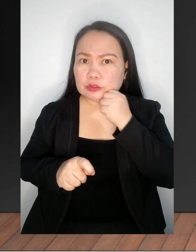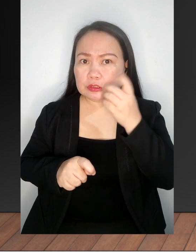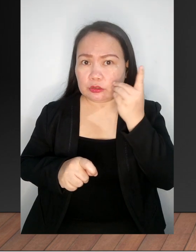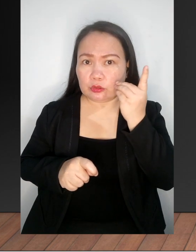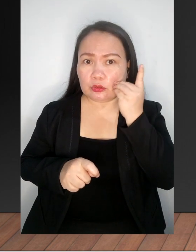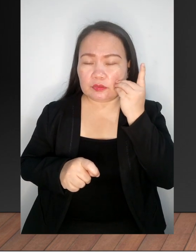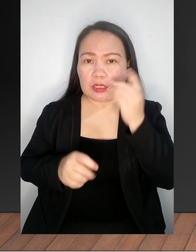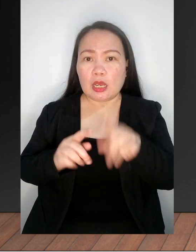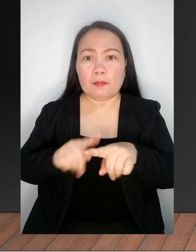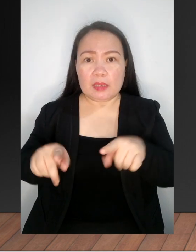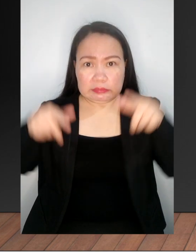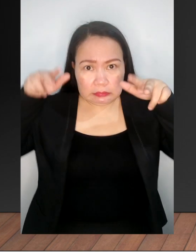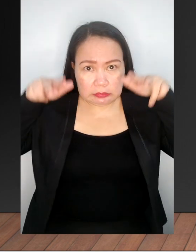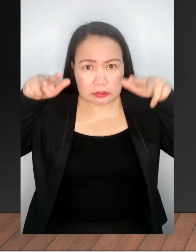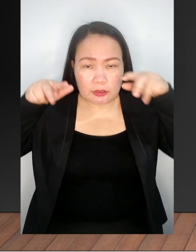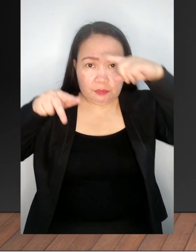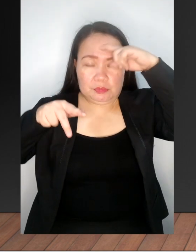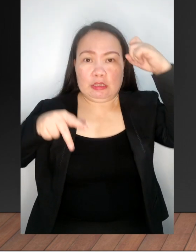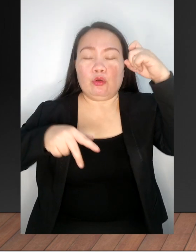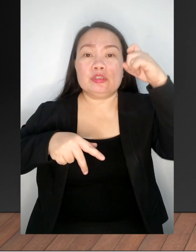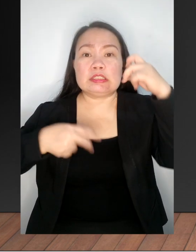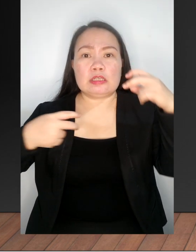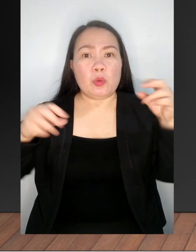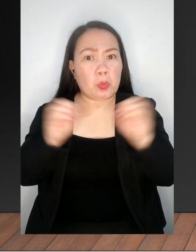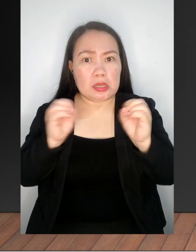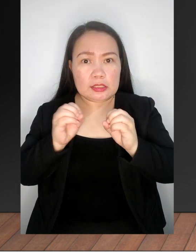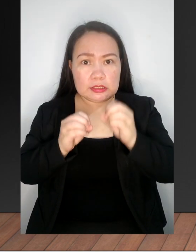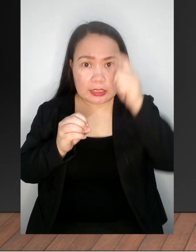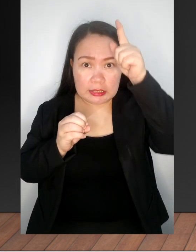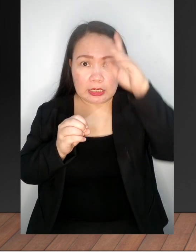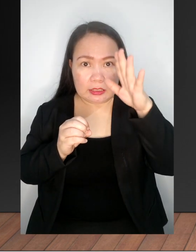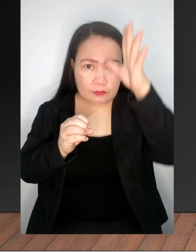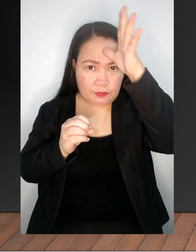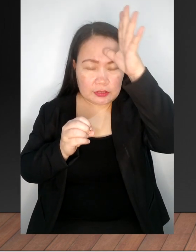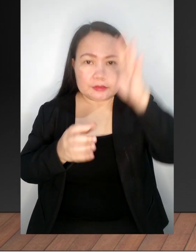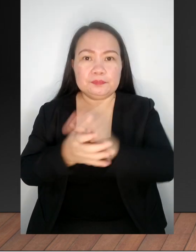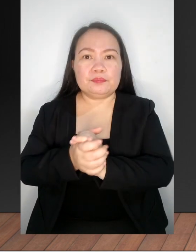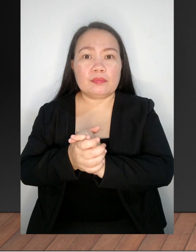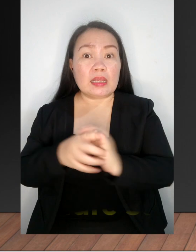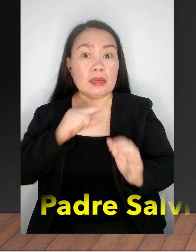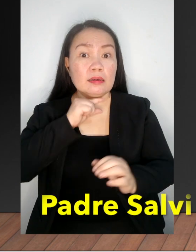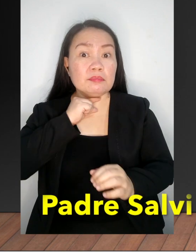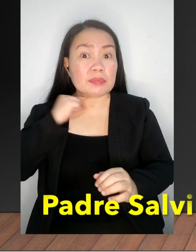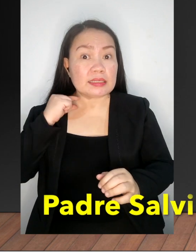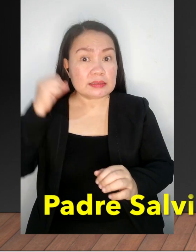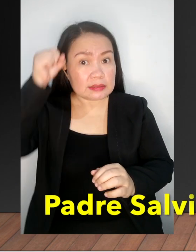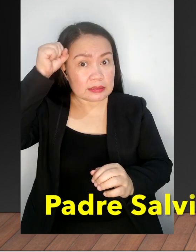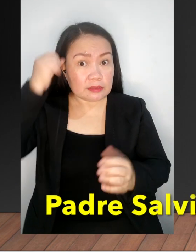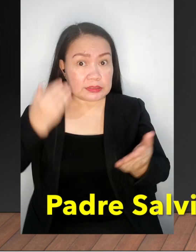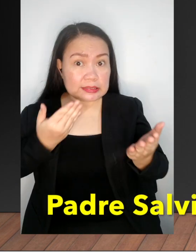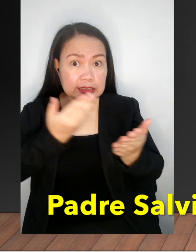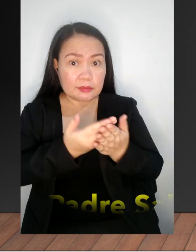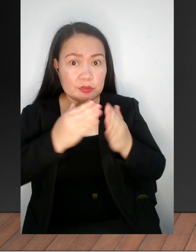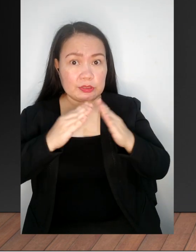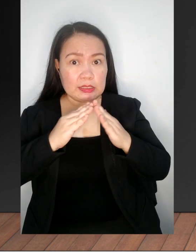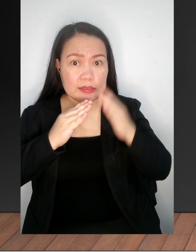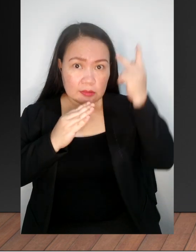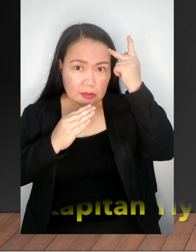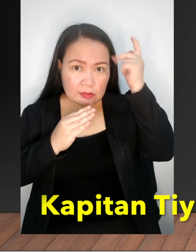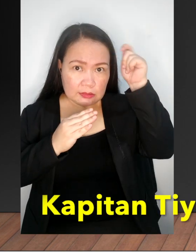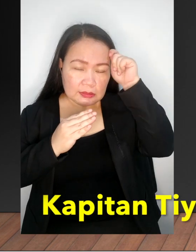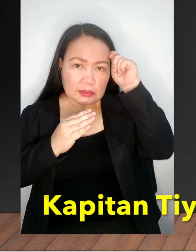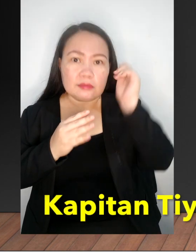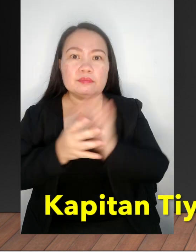he is hesitant because he doesn't have a godfather. Meanwhile, Padre Salve came to Capitan Chagos'